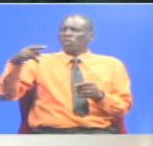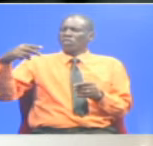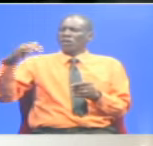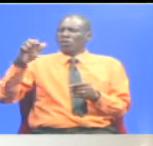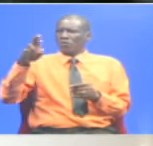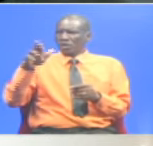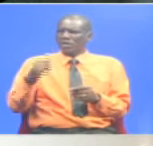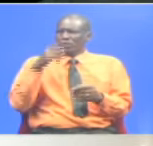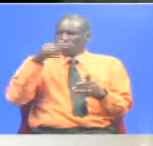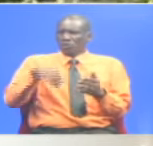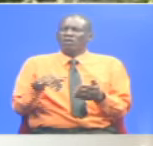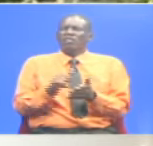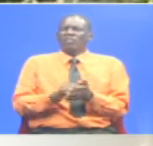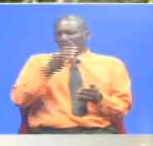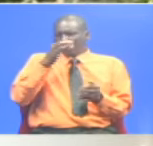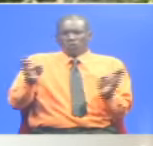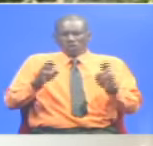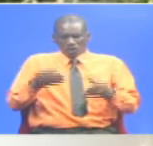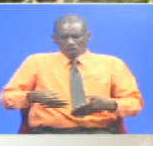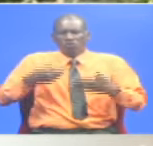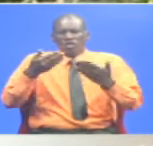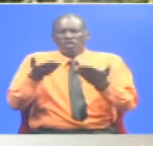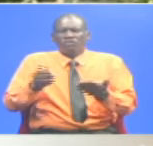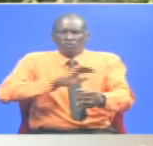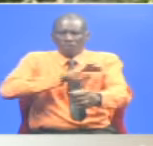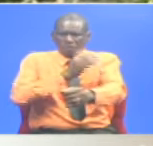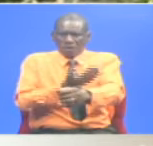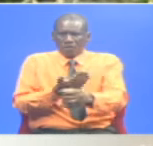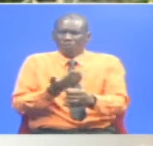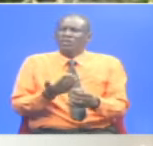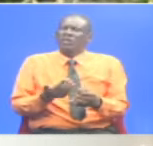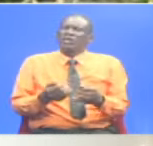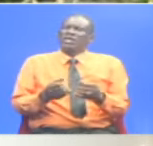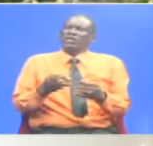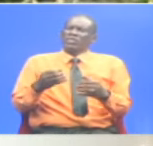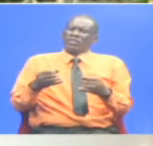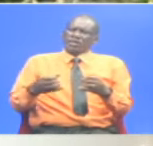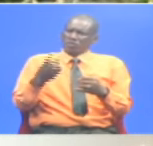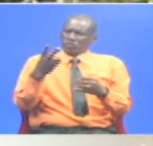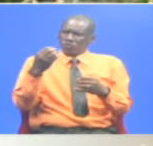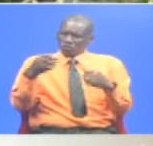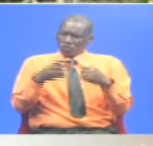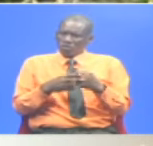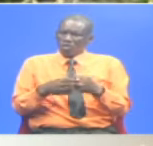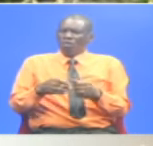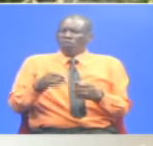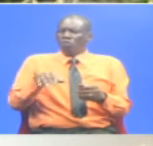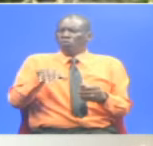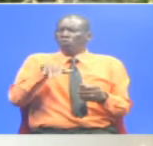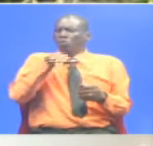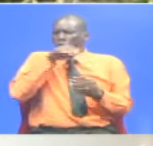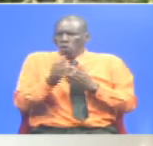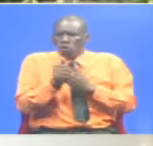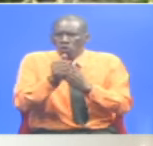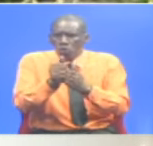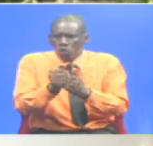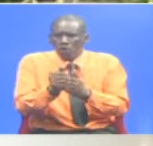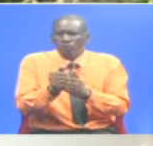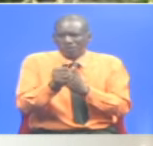the end of his first term. Raila was in the lead, at one point even by 1 million votes. When we found the margin was